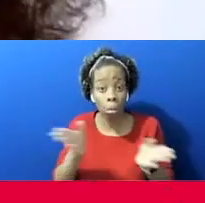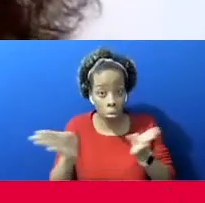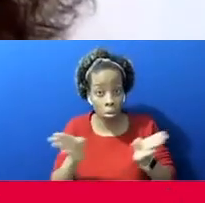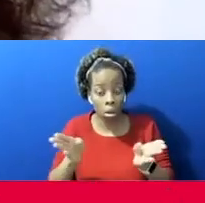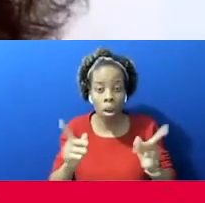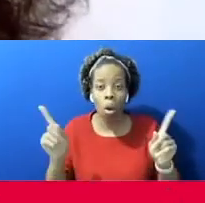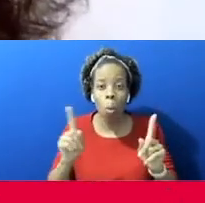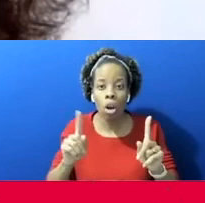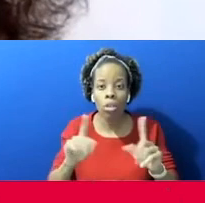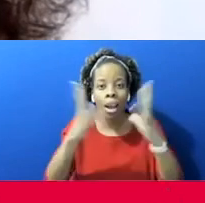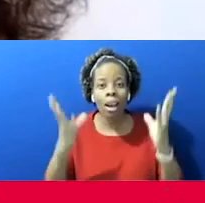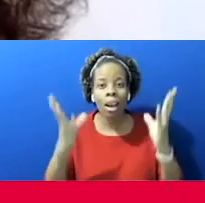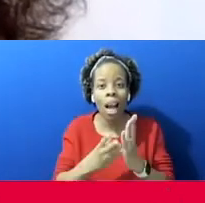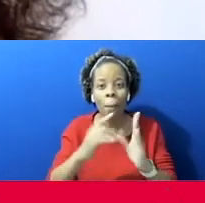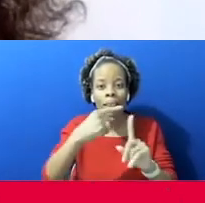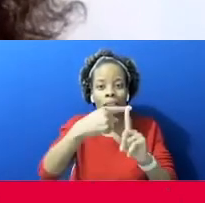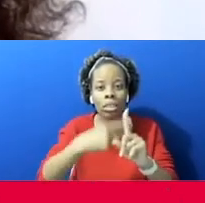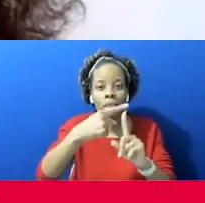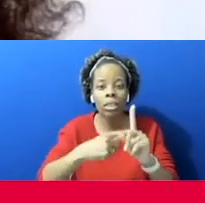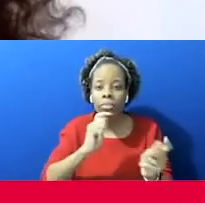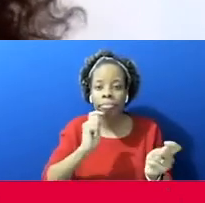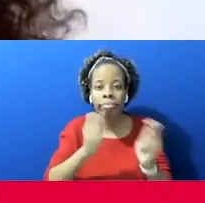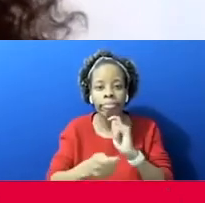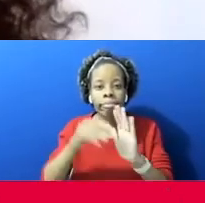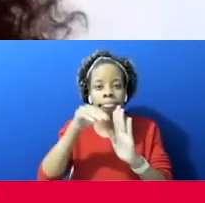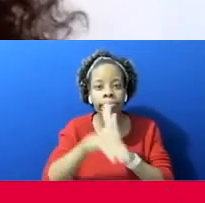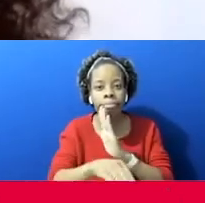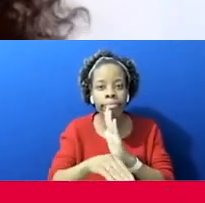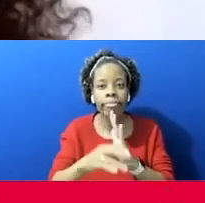change and climate breakdown. So realistically,